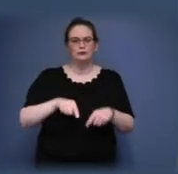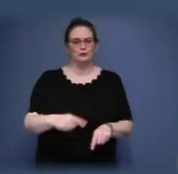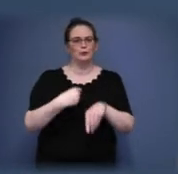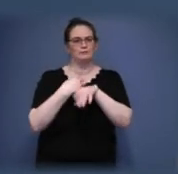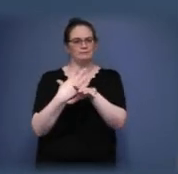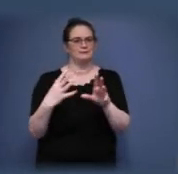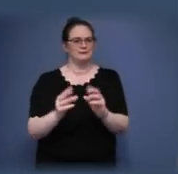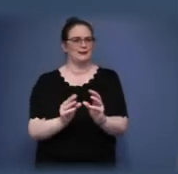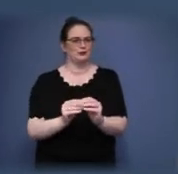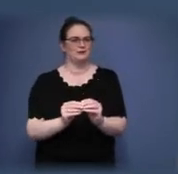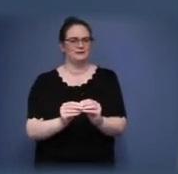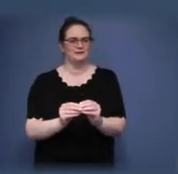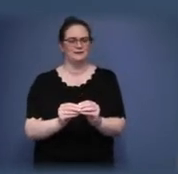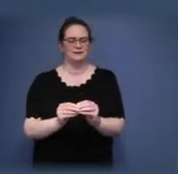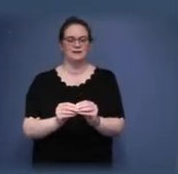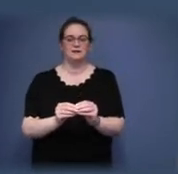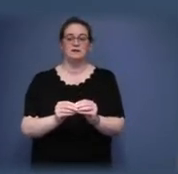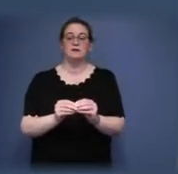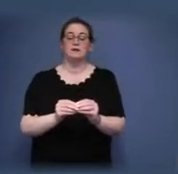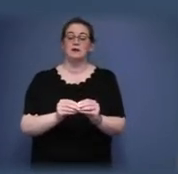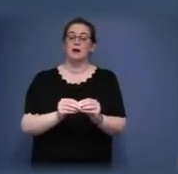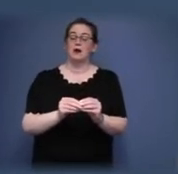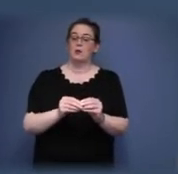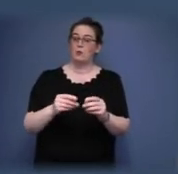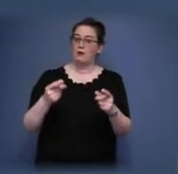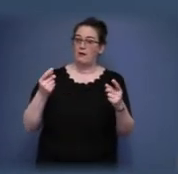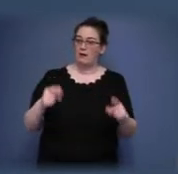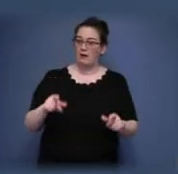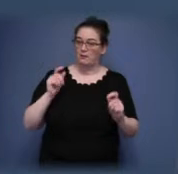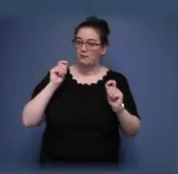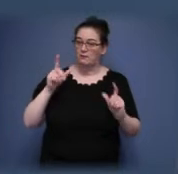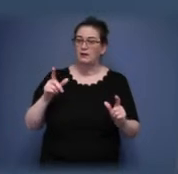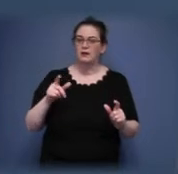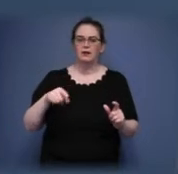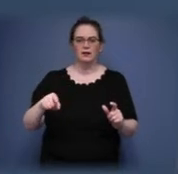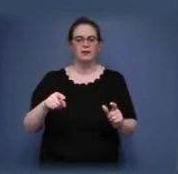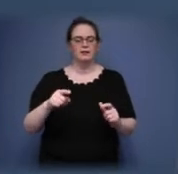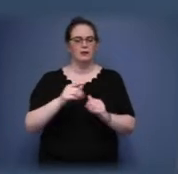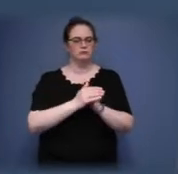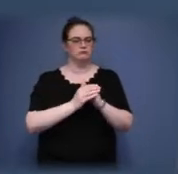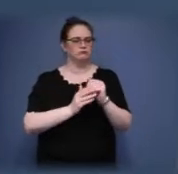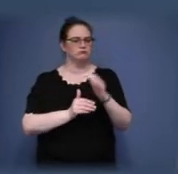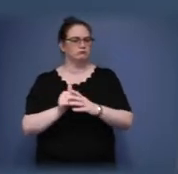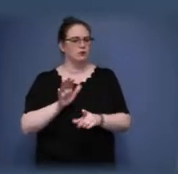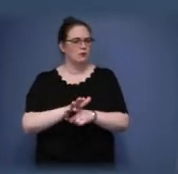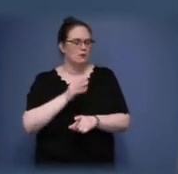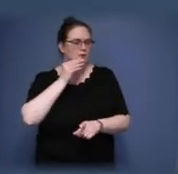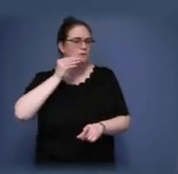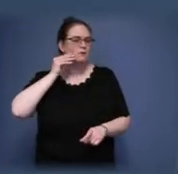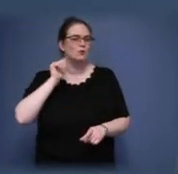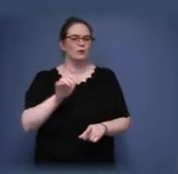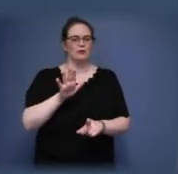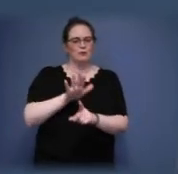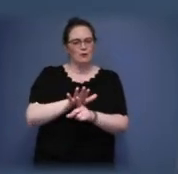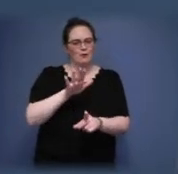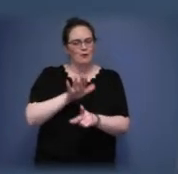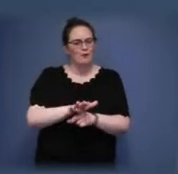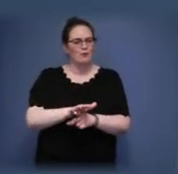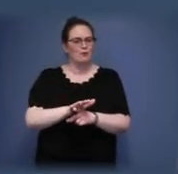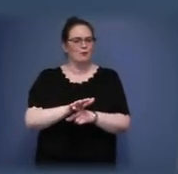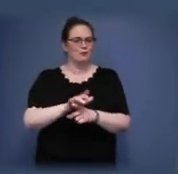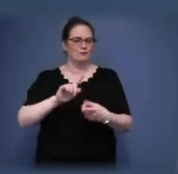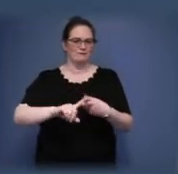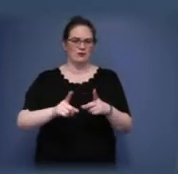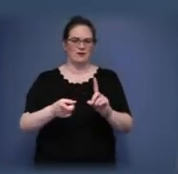telehealth sessions. And what happened, surprisingly, was that they were in the comfort of their own home with their own furry